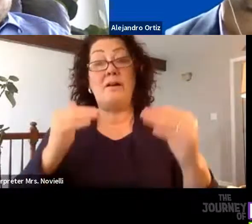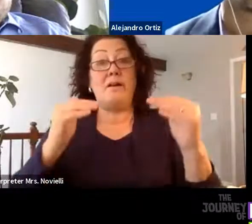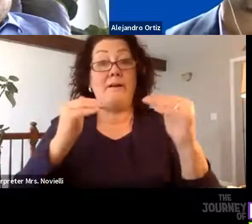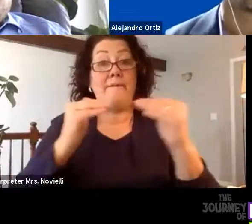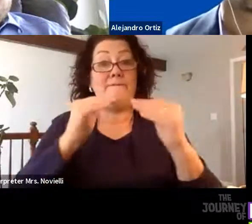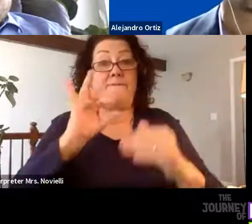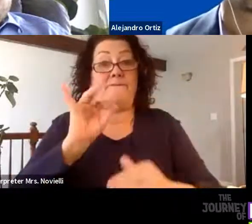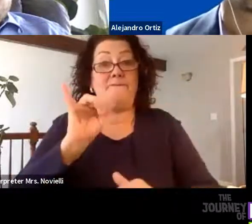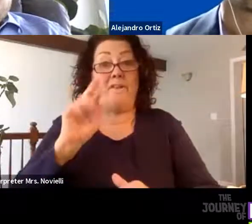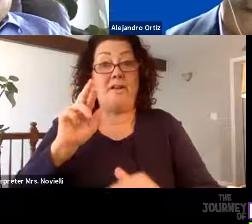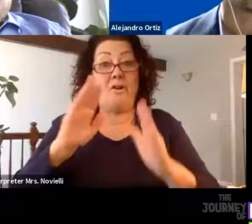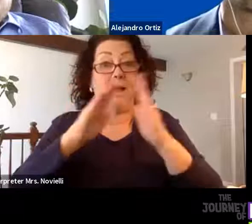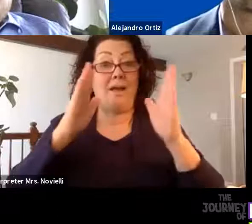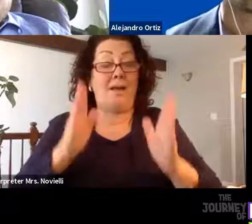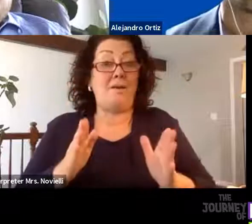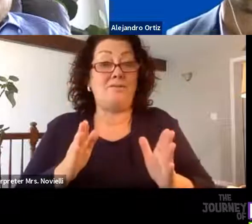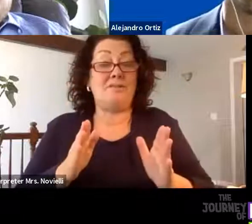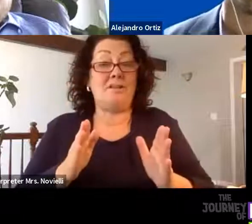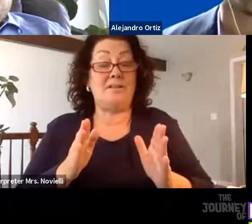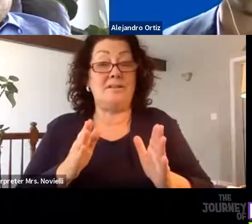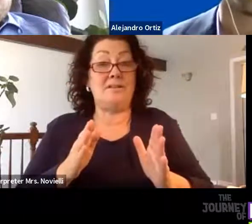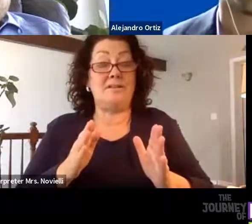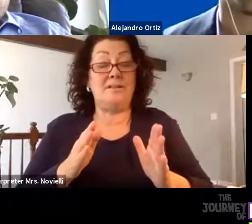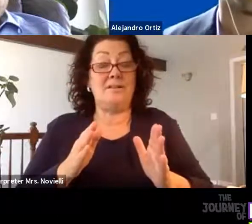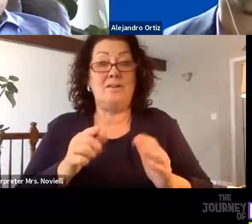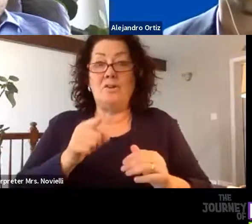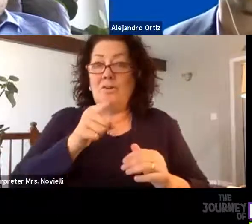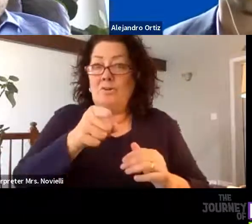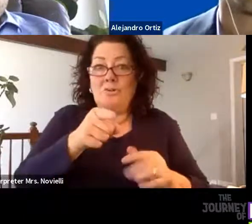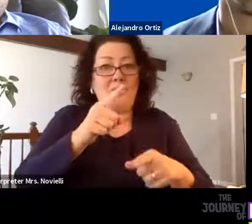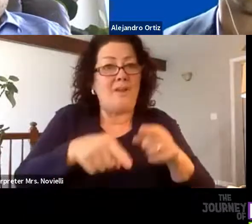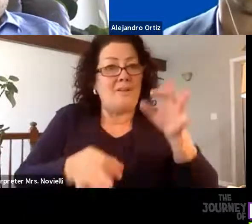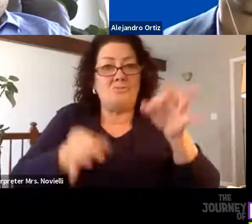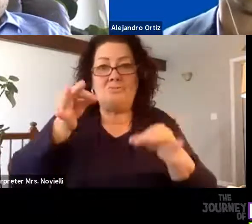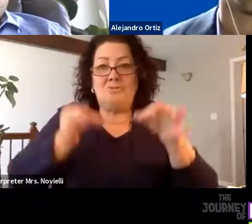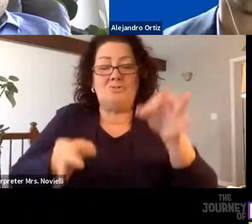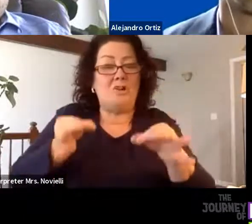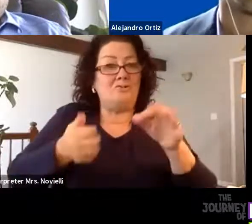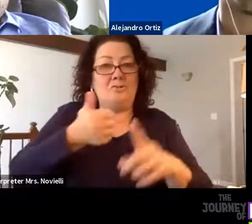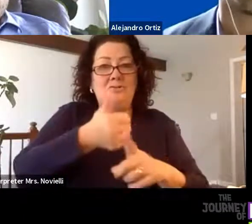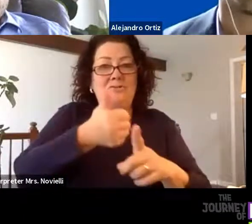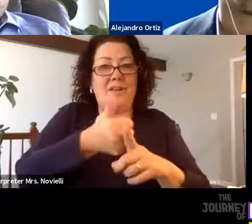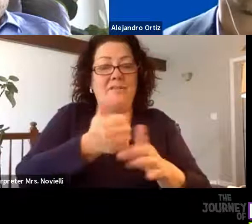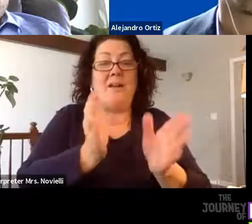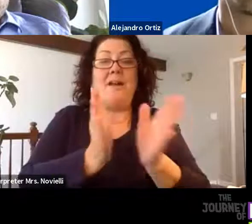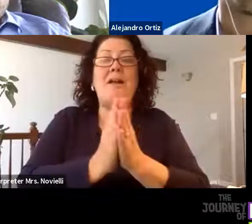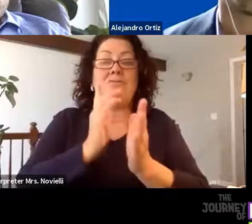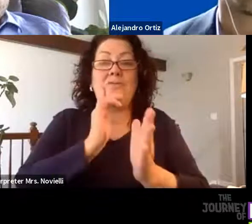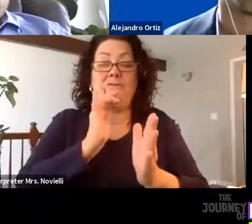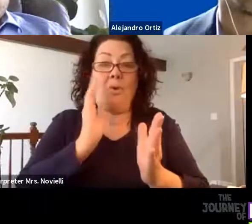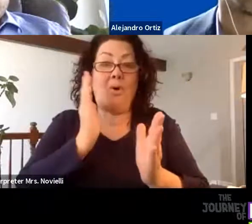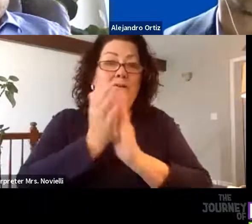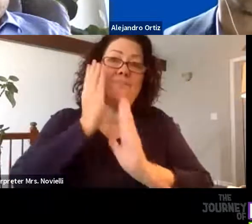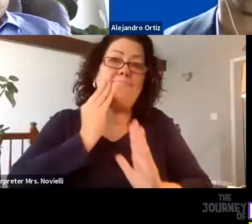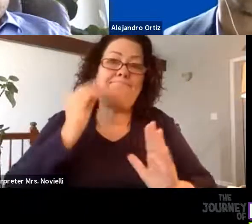is not something that you will be able to judge yourself. So get expert assistance. And if you're